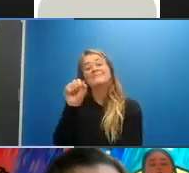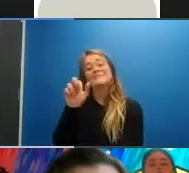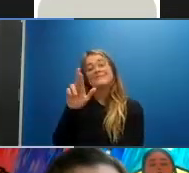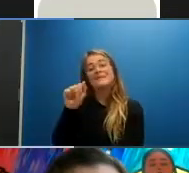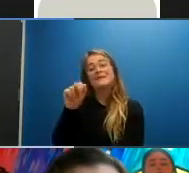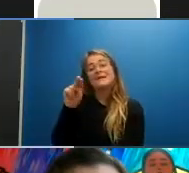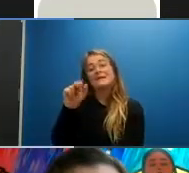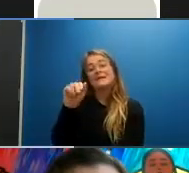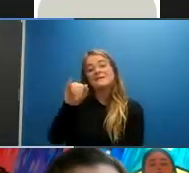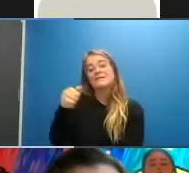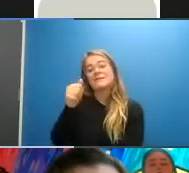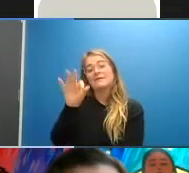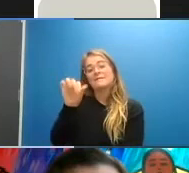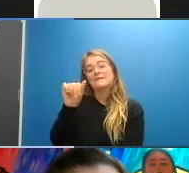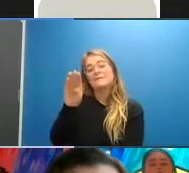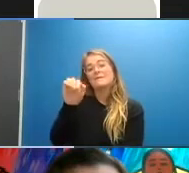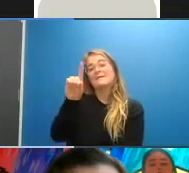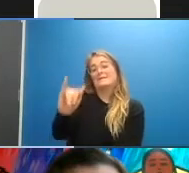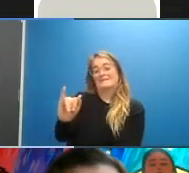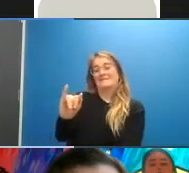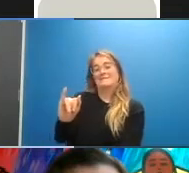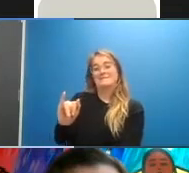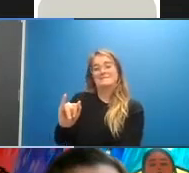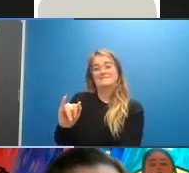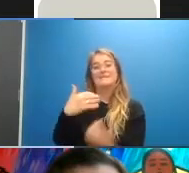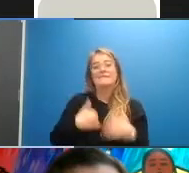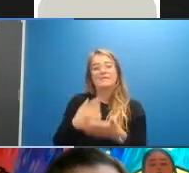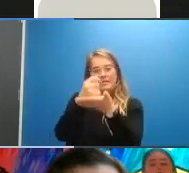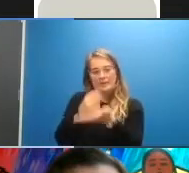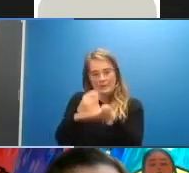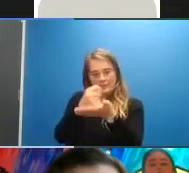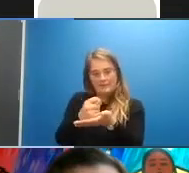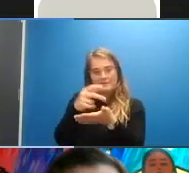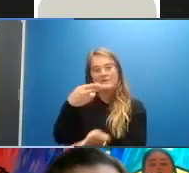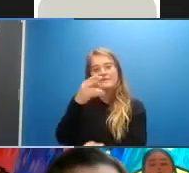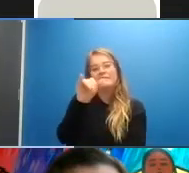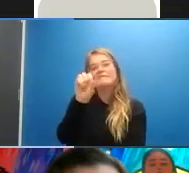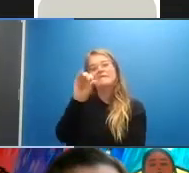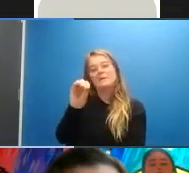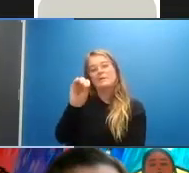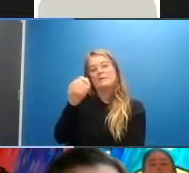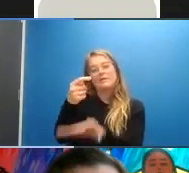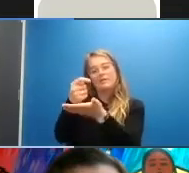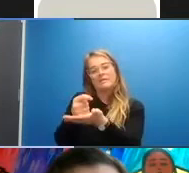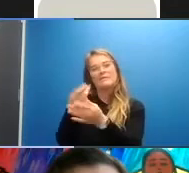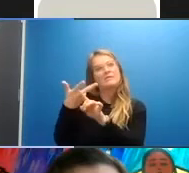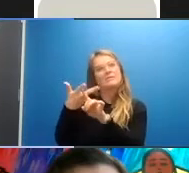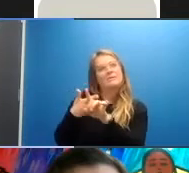Najaf-Vadi. She's a new physiotherapist, new to our team. She came on about 3 or 4 months ago